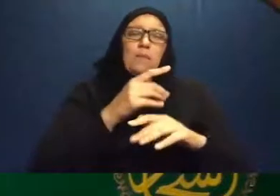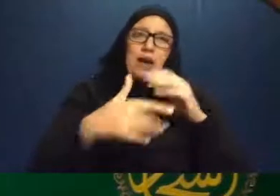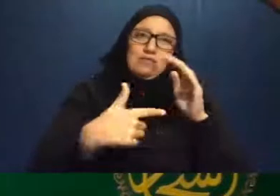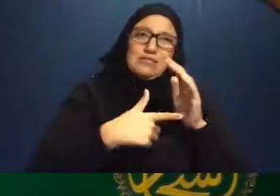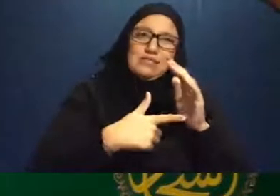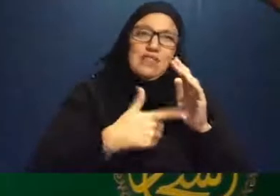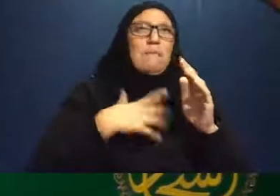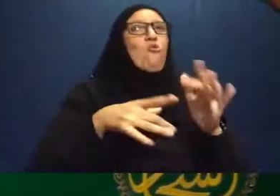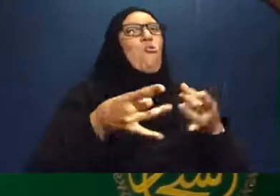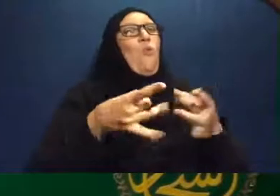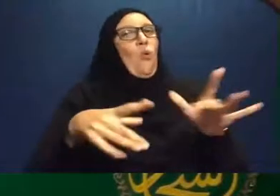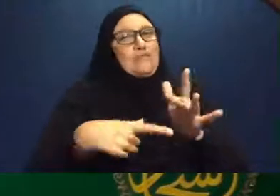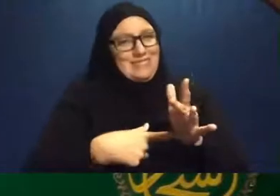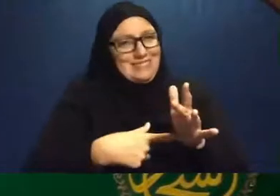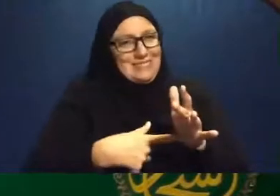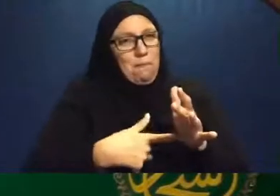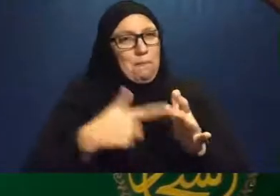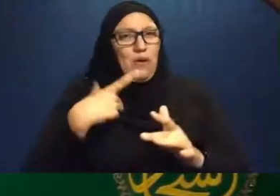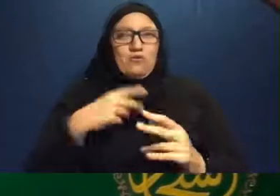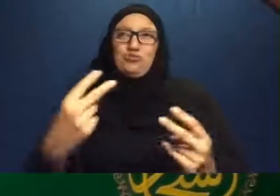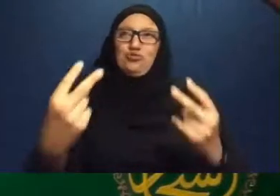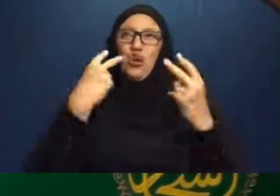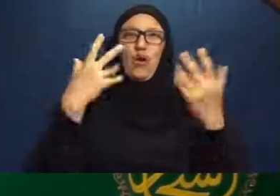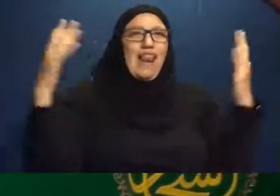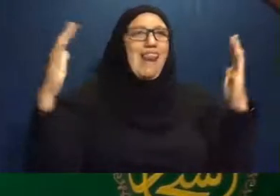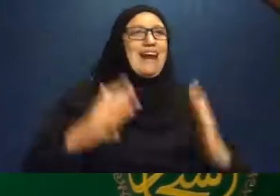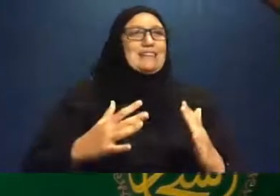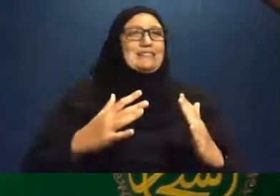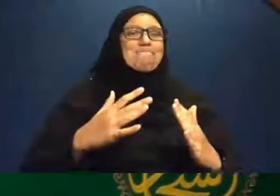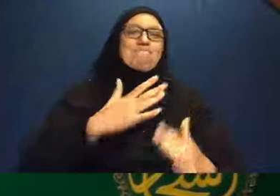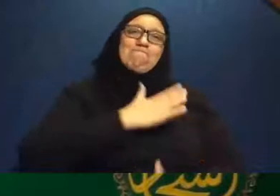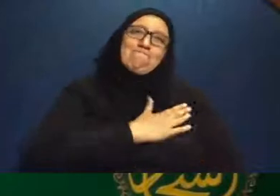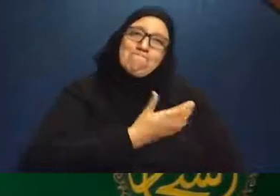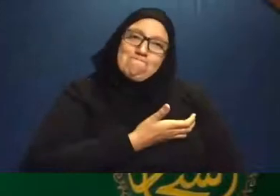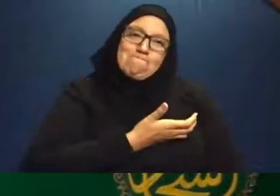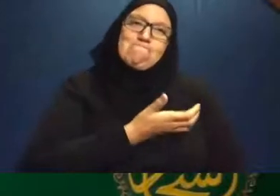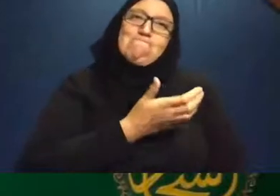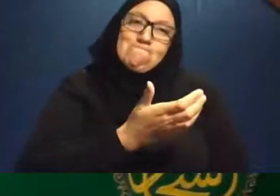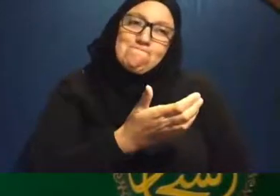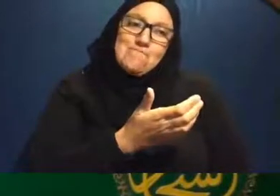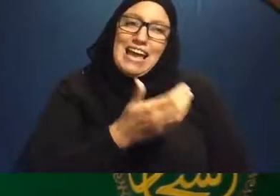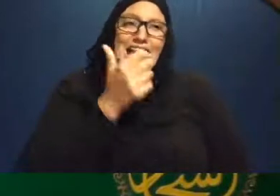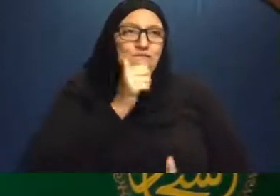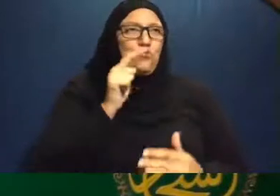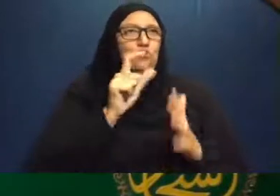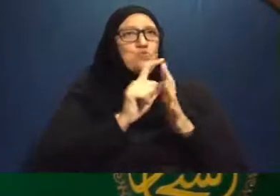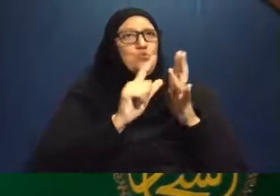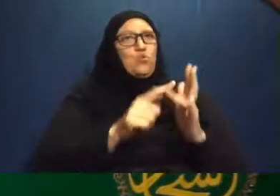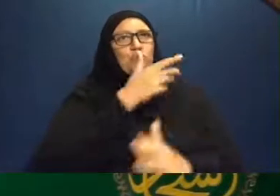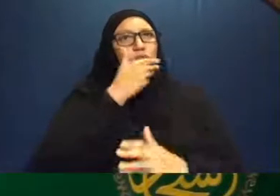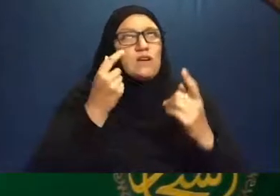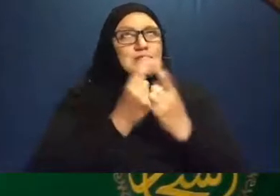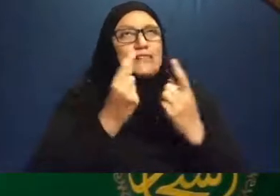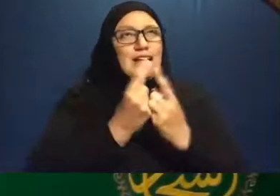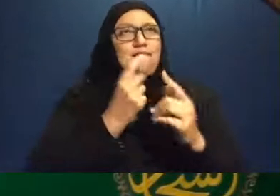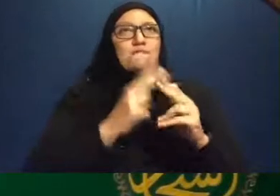about it, the more we lose it, because it shows less sincerity. If you did it for goodness sake, why are